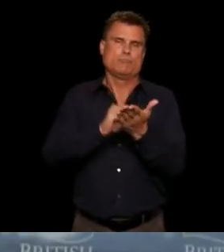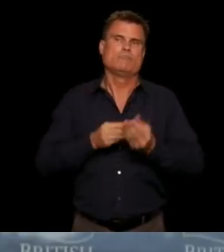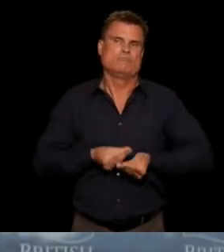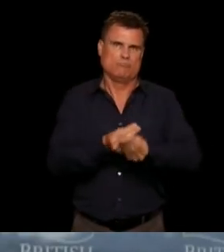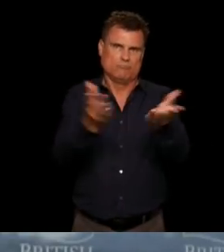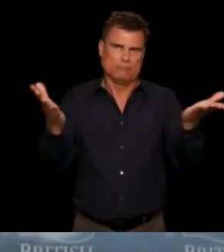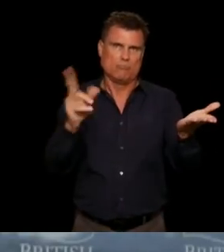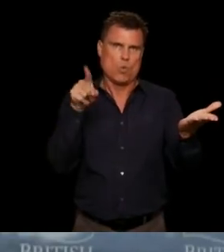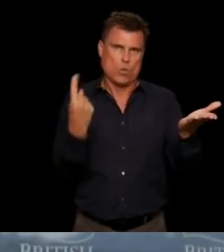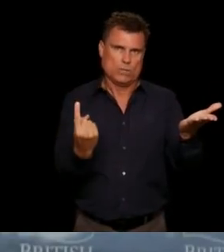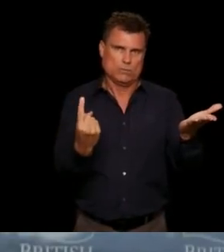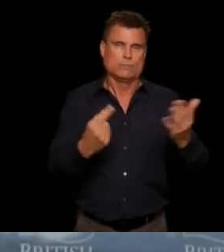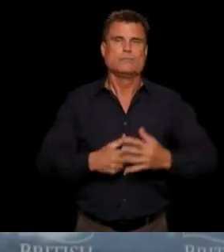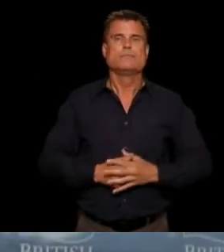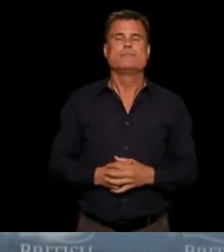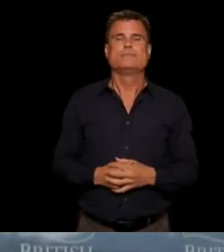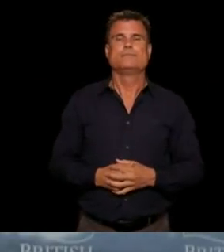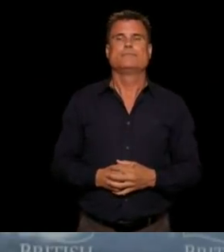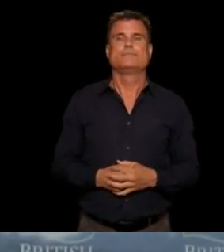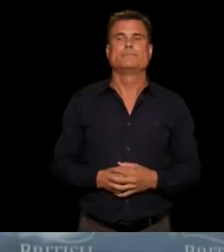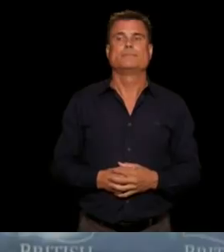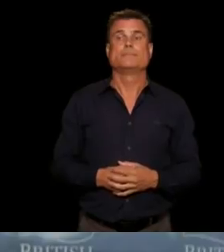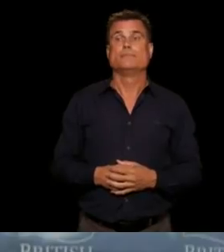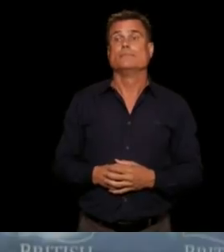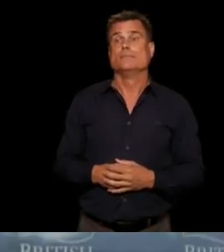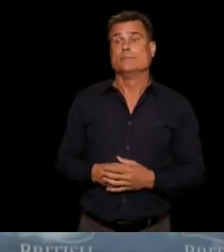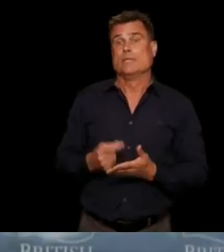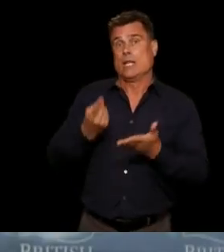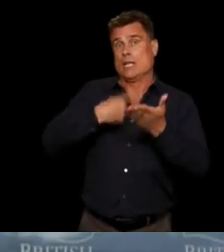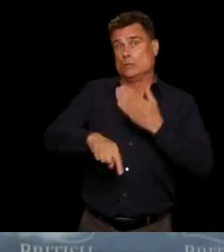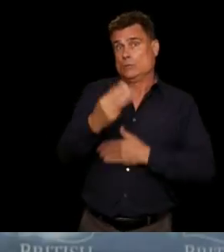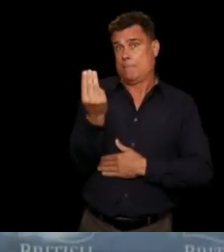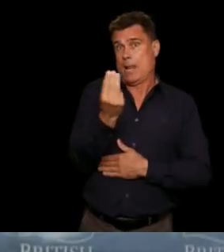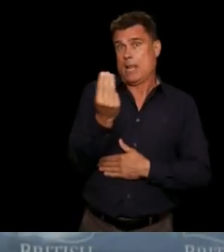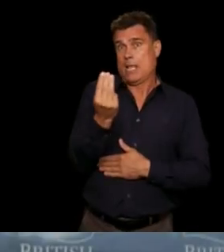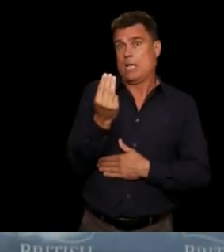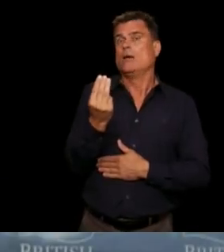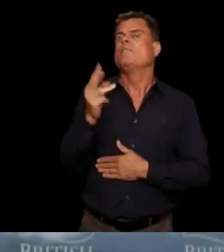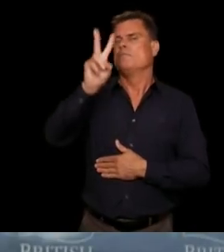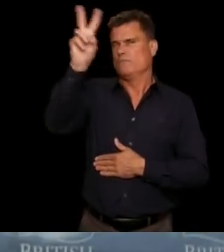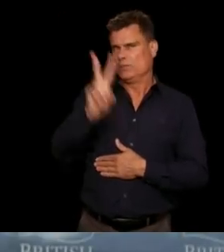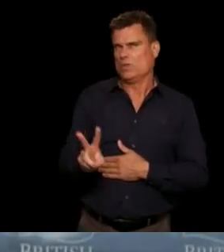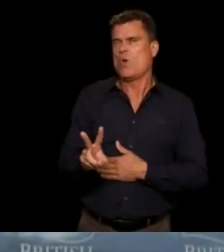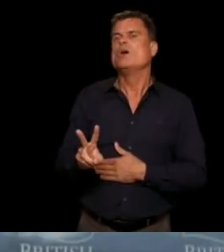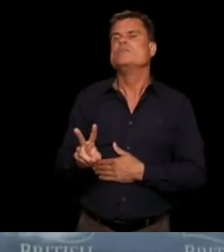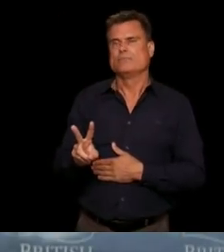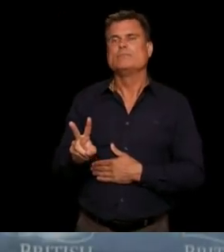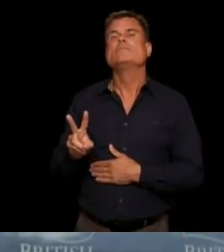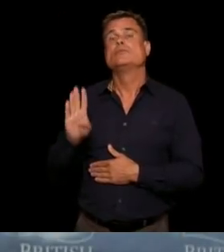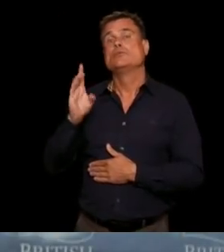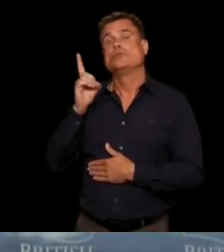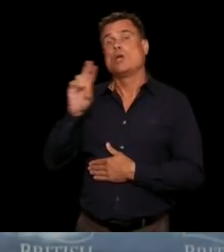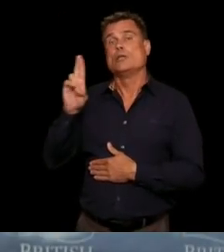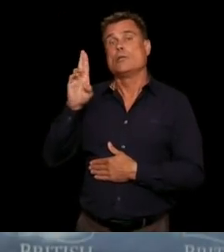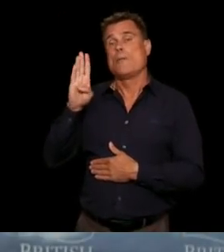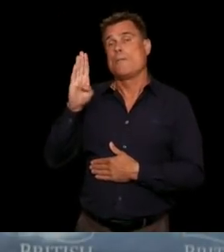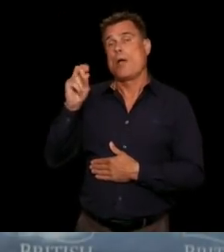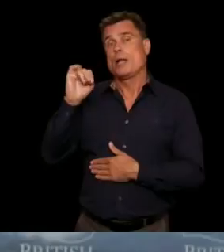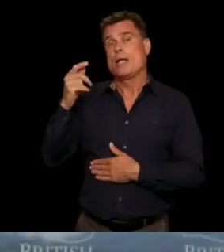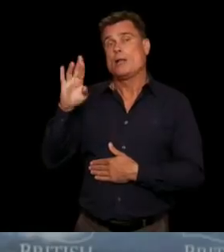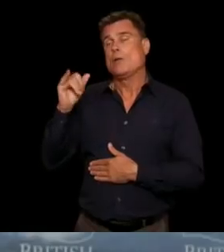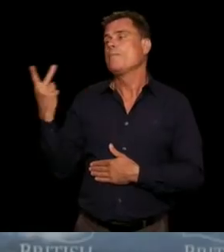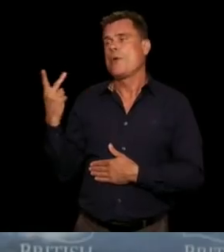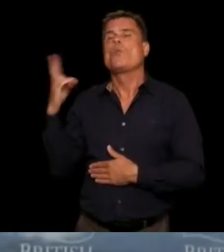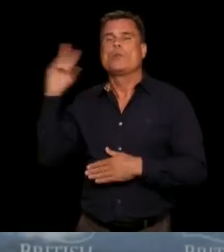relevant information. On Monday, from Victoria, I'll be joined by Dr. Bonnie Henry, and we'll be